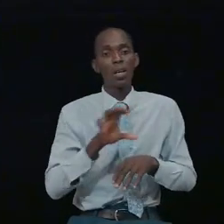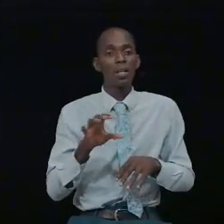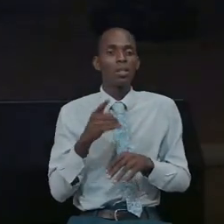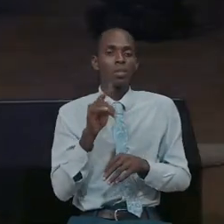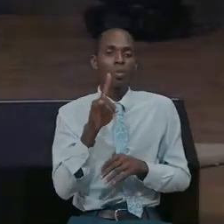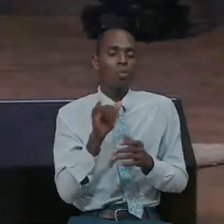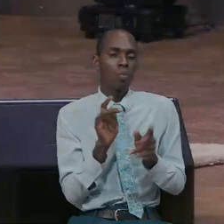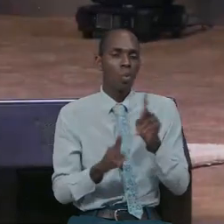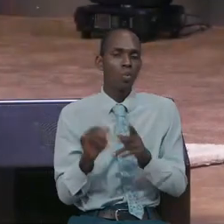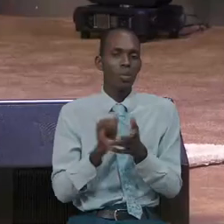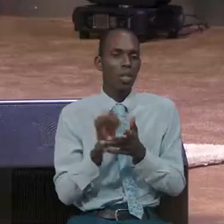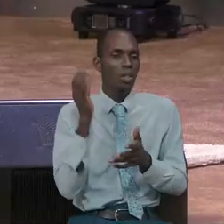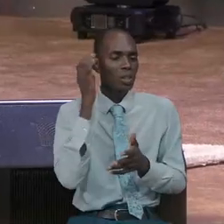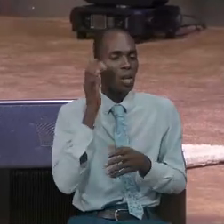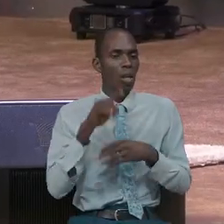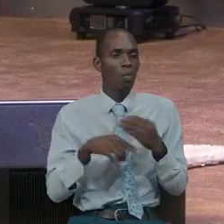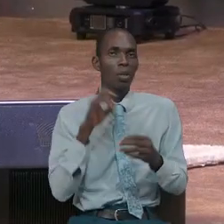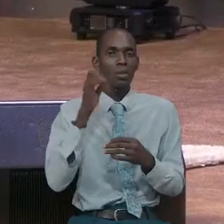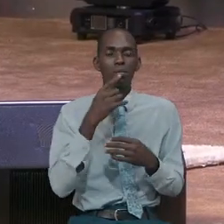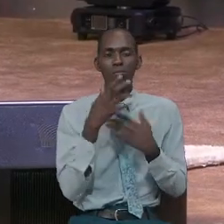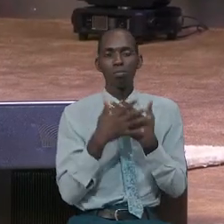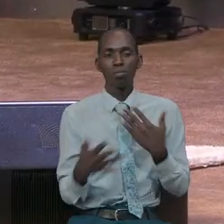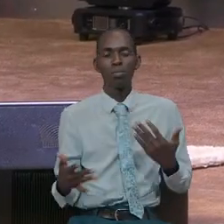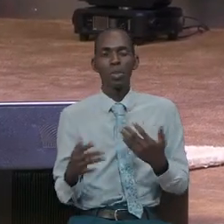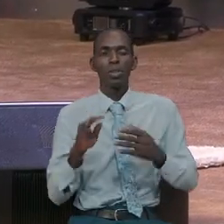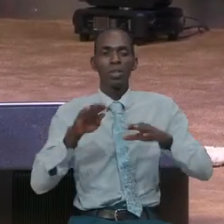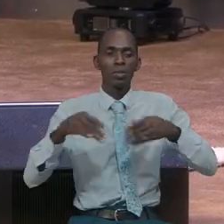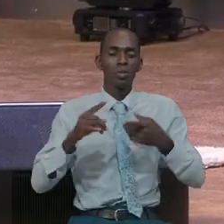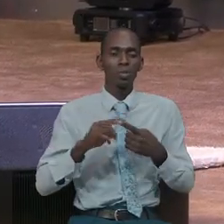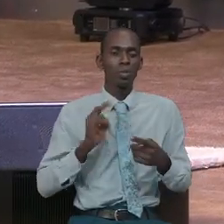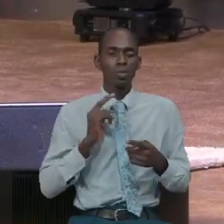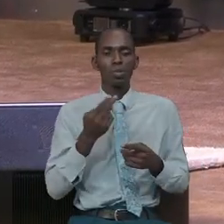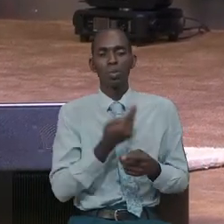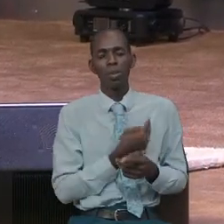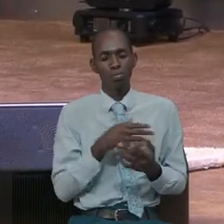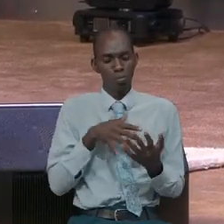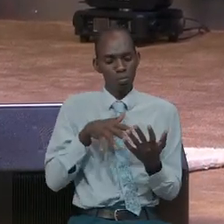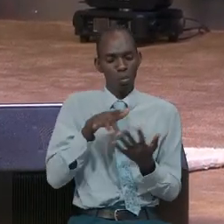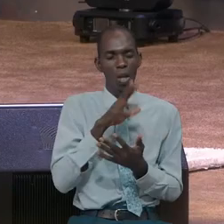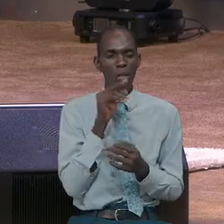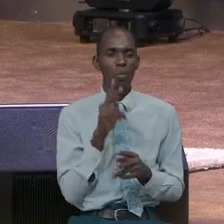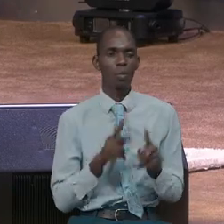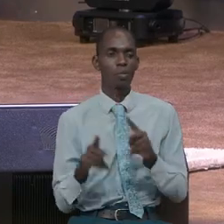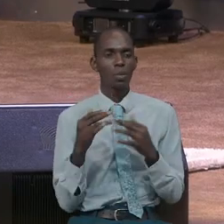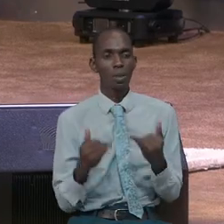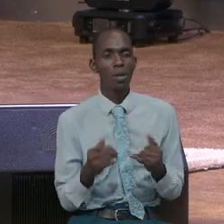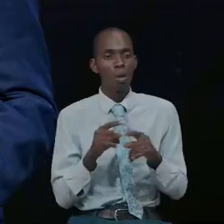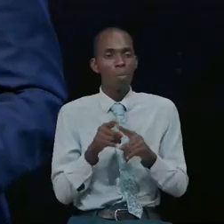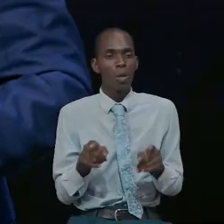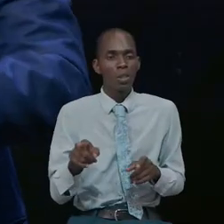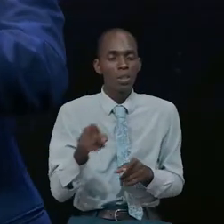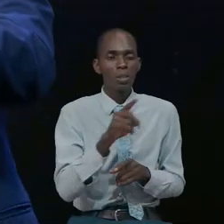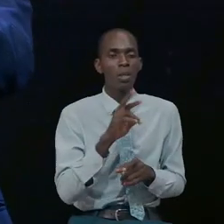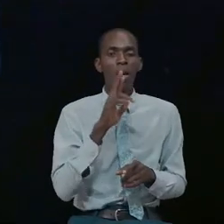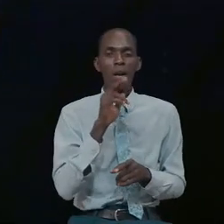our redemption, and they submit unto them. Those are the people now. It says, but ye are a